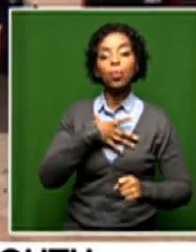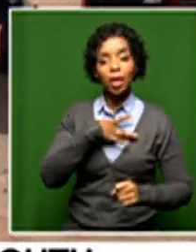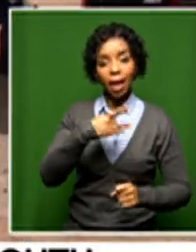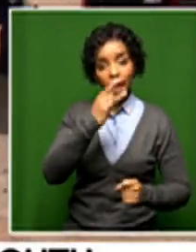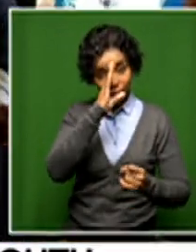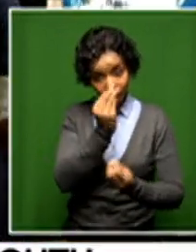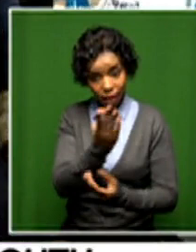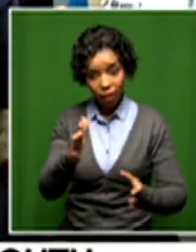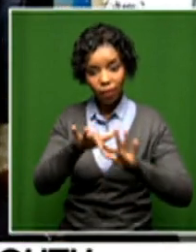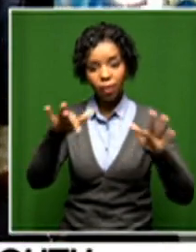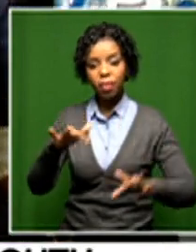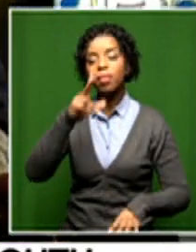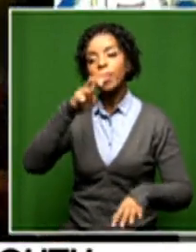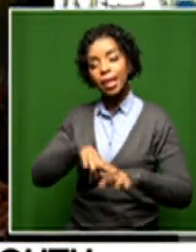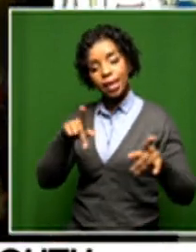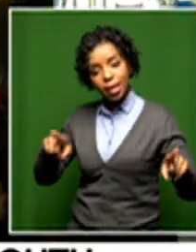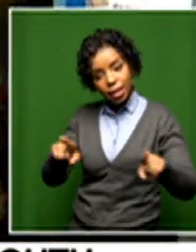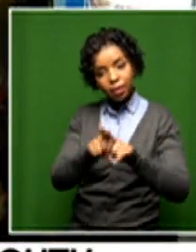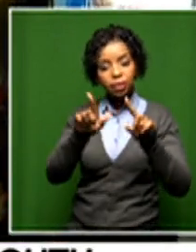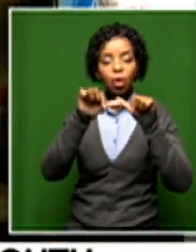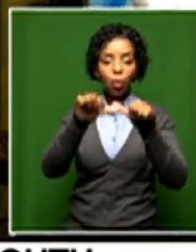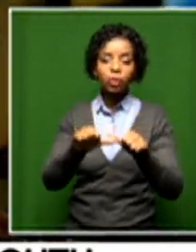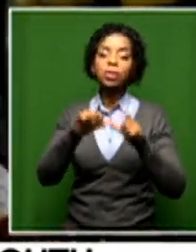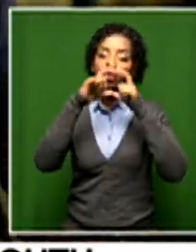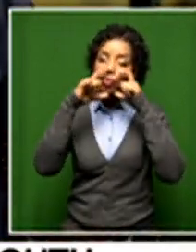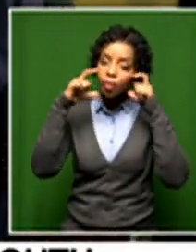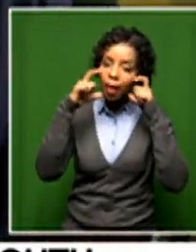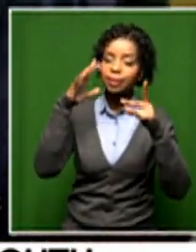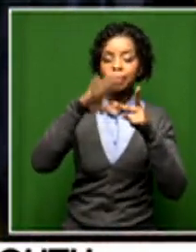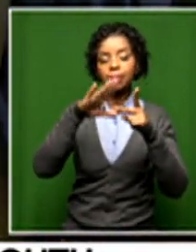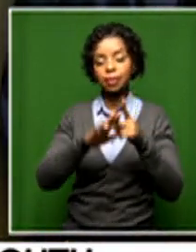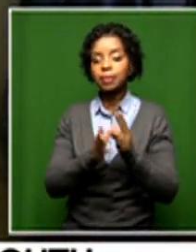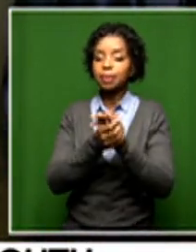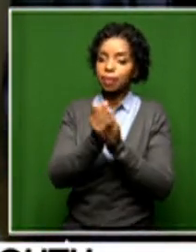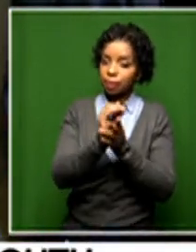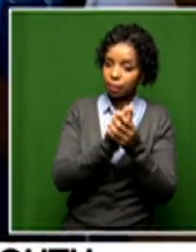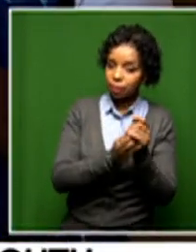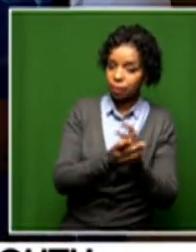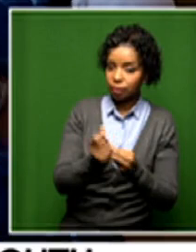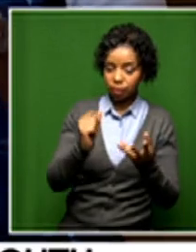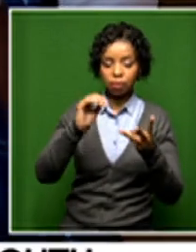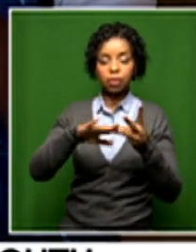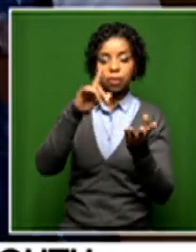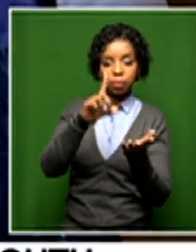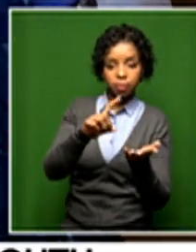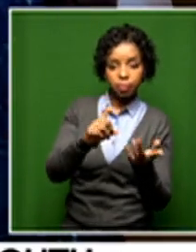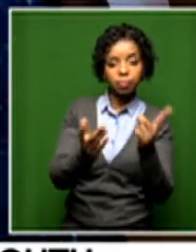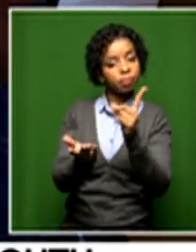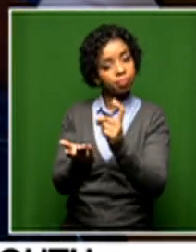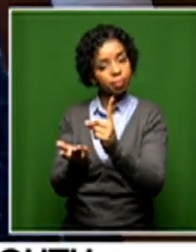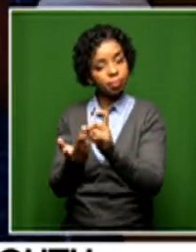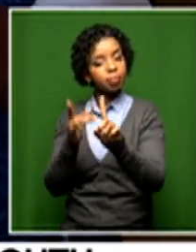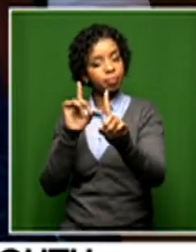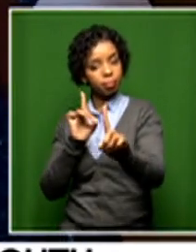continue to observe those containment measures, use of mask, cough etiquette, cleaning hands, washing hands when using sanitizers,